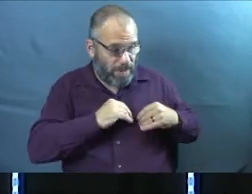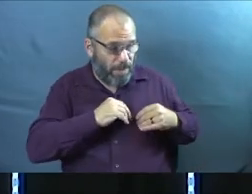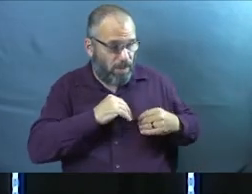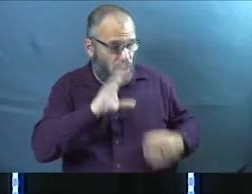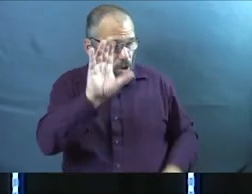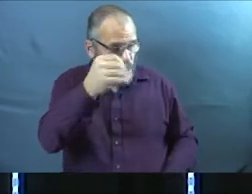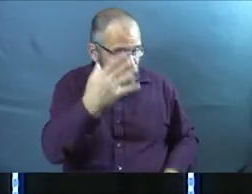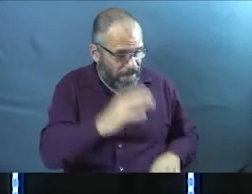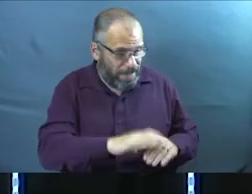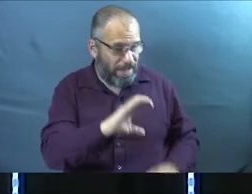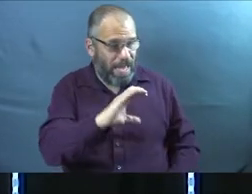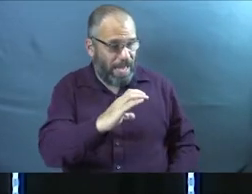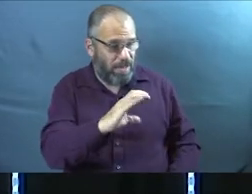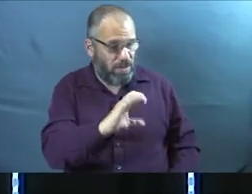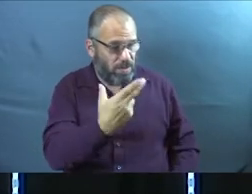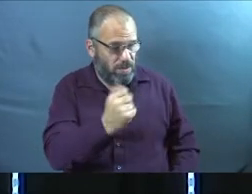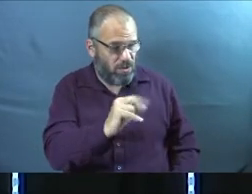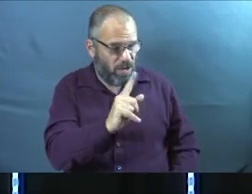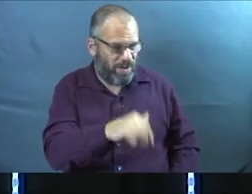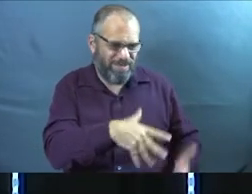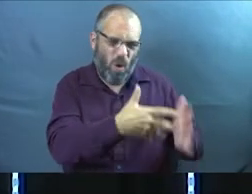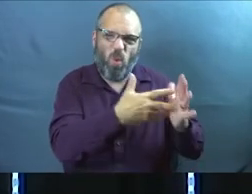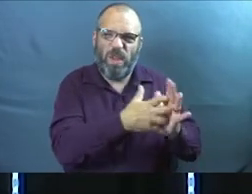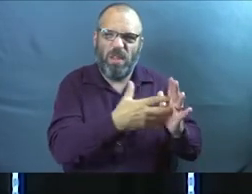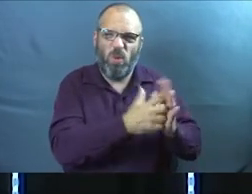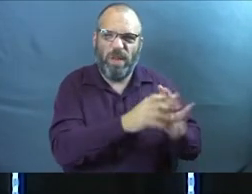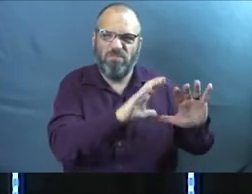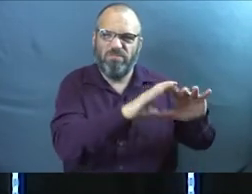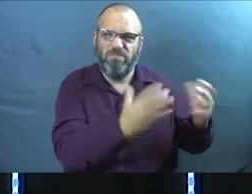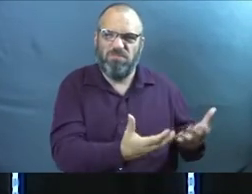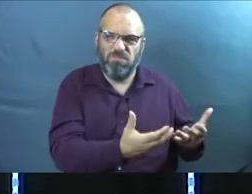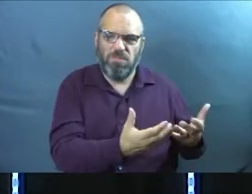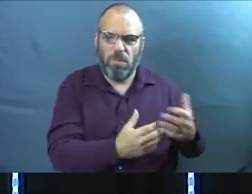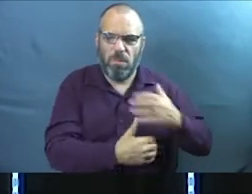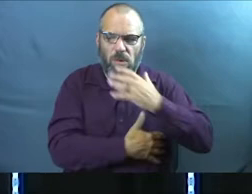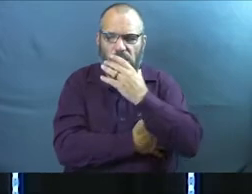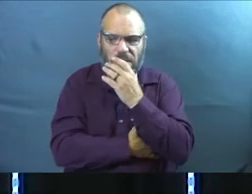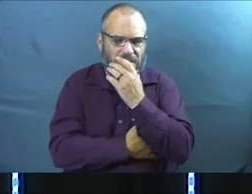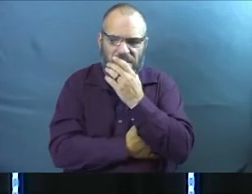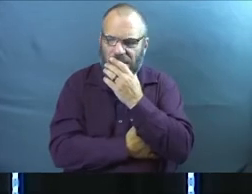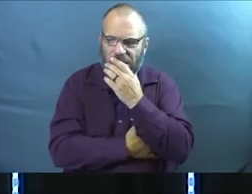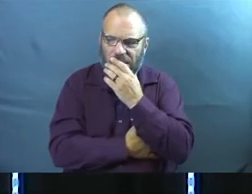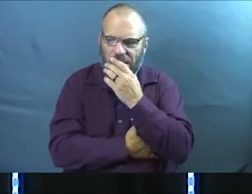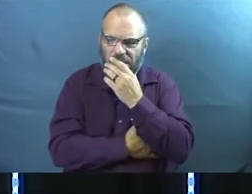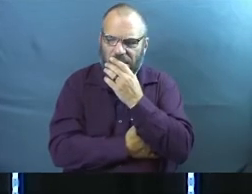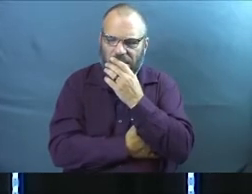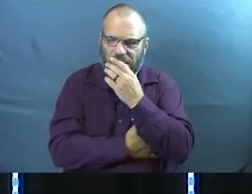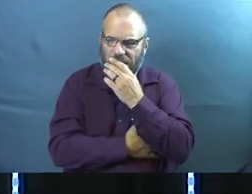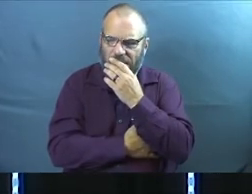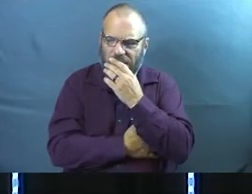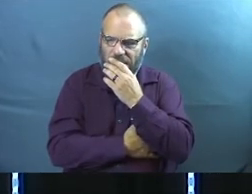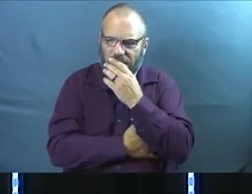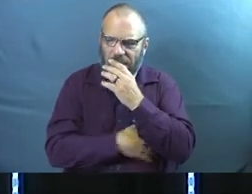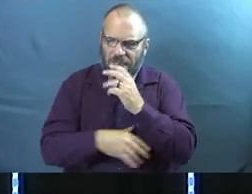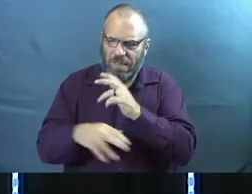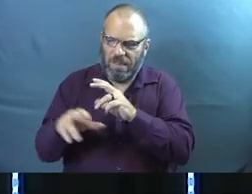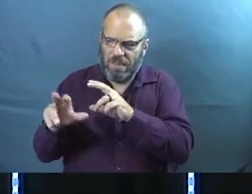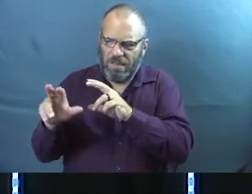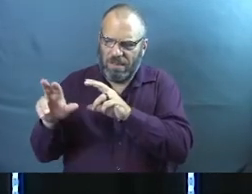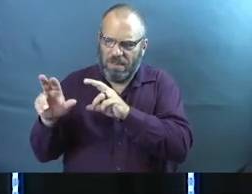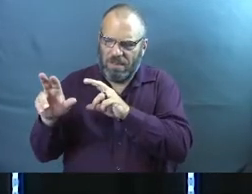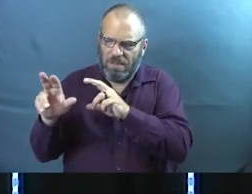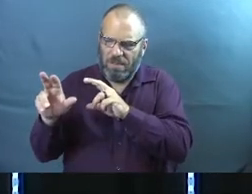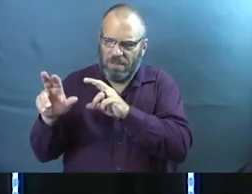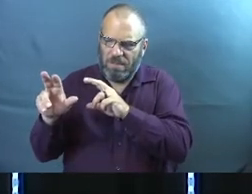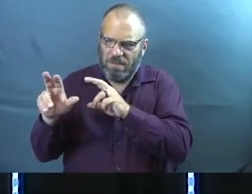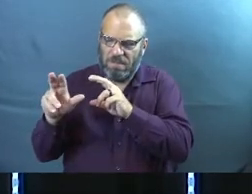charity, that equates to weakness. And there's a part of us that has transferred that growing up idea